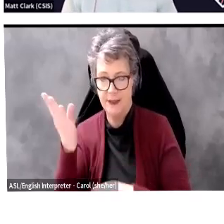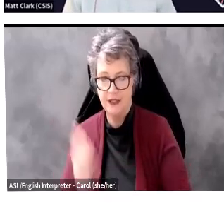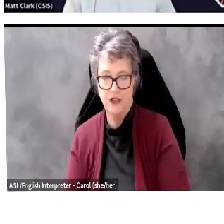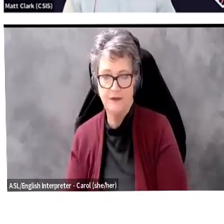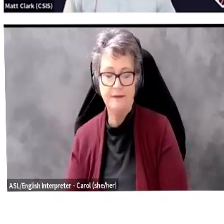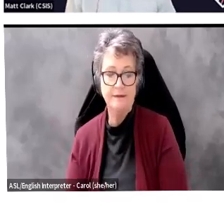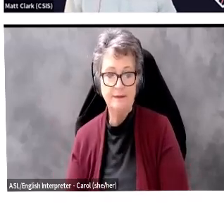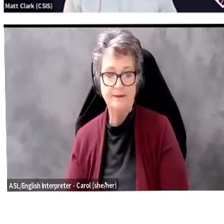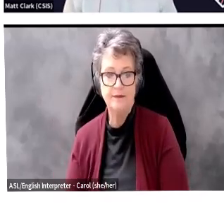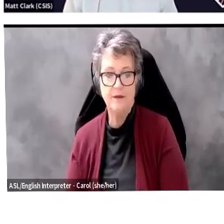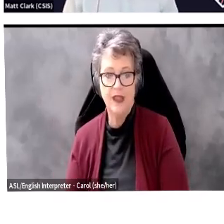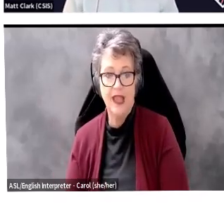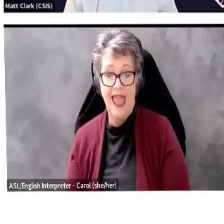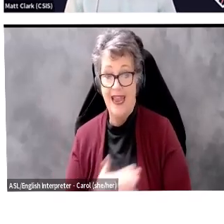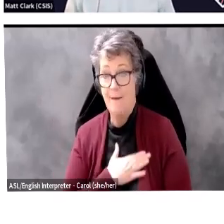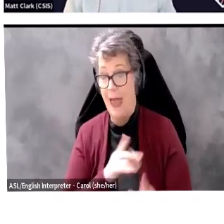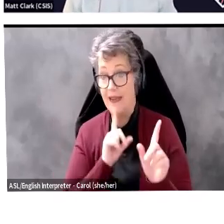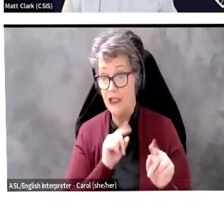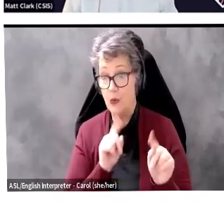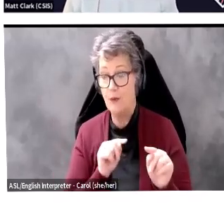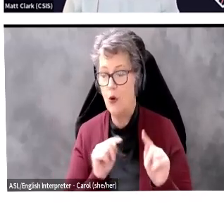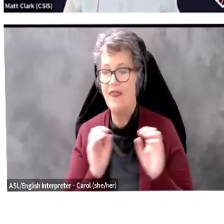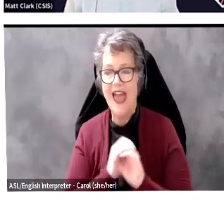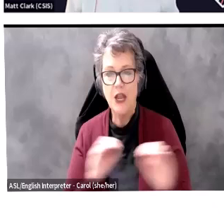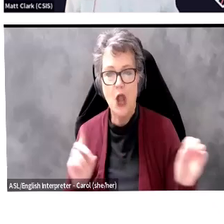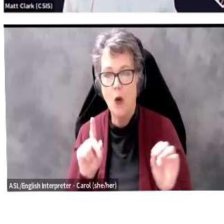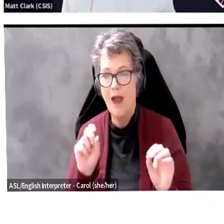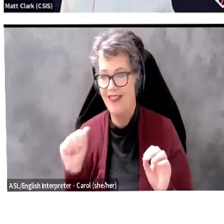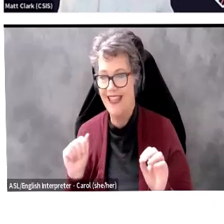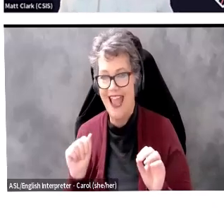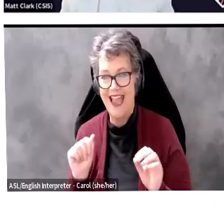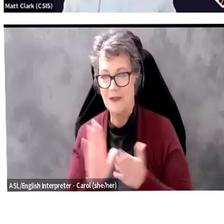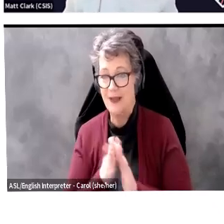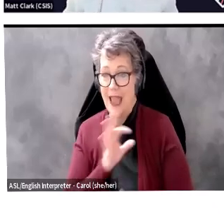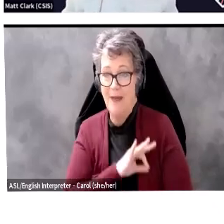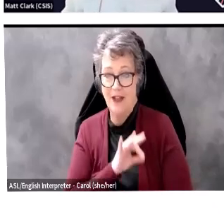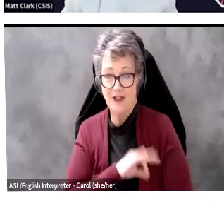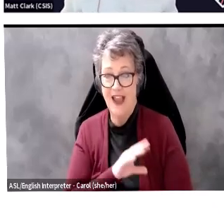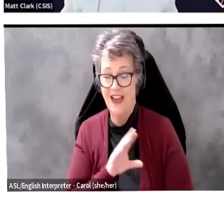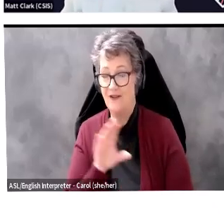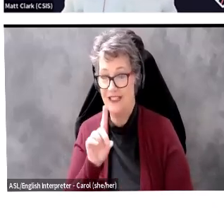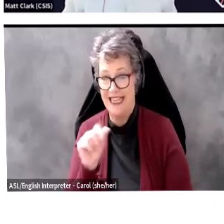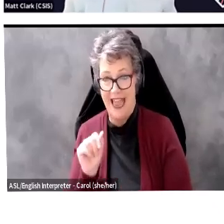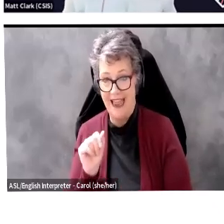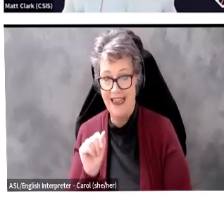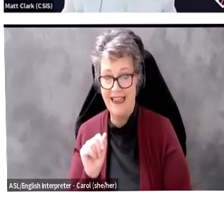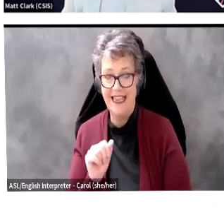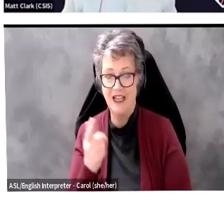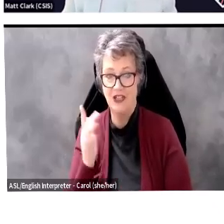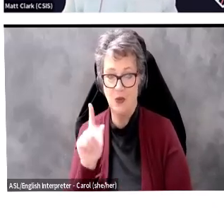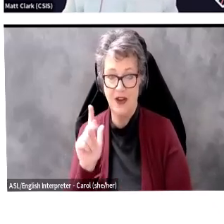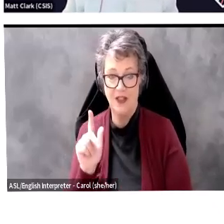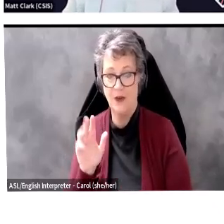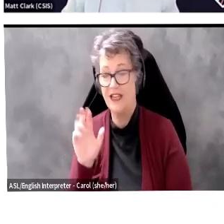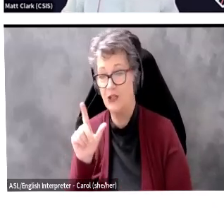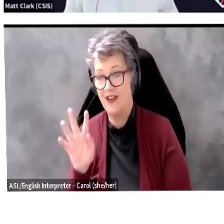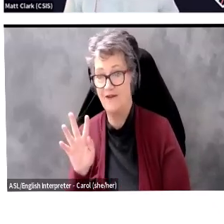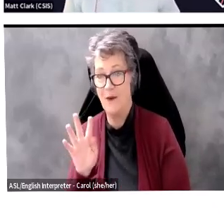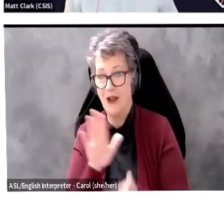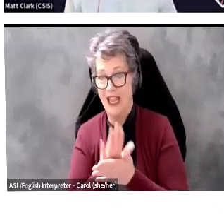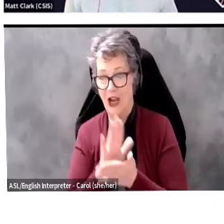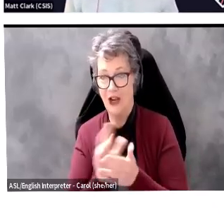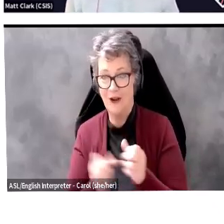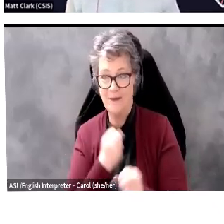submission. And I'm happy to report that no LEAs became eligible for CALPADS DA in the 23-24 academic